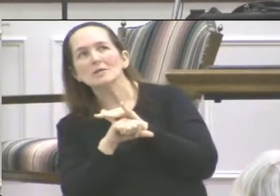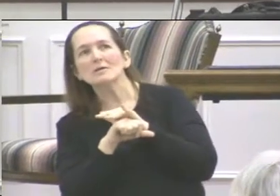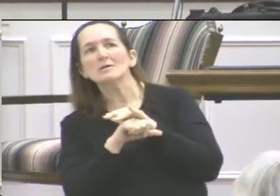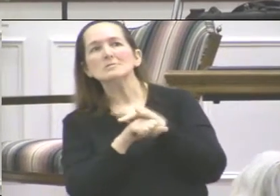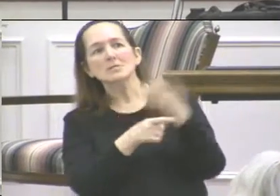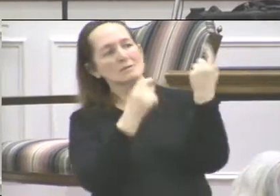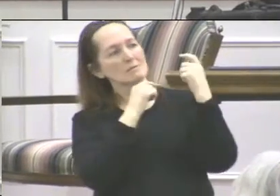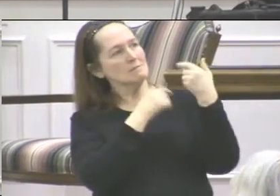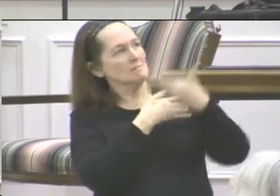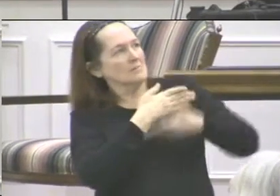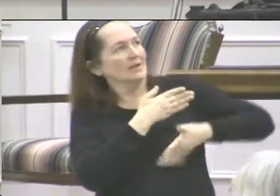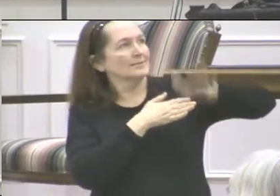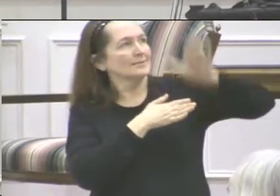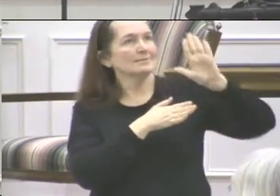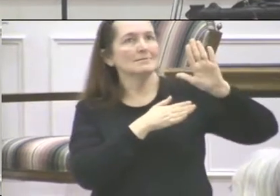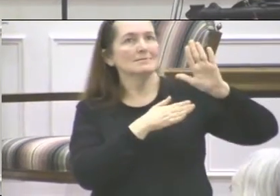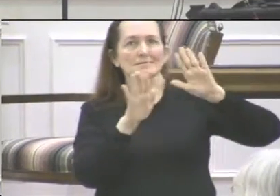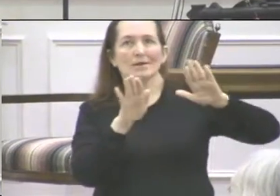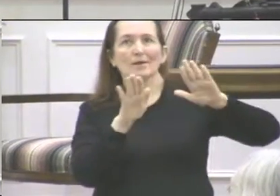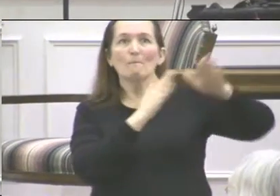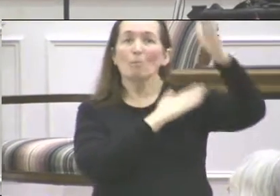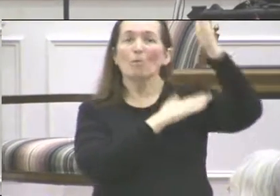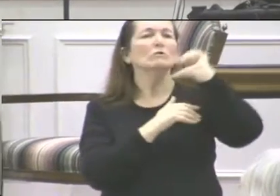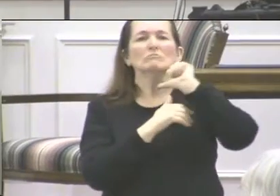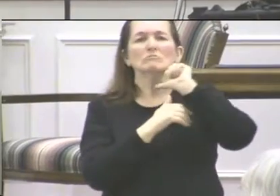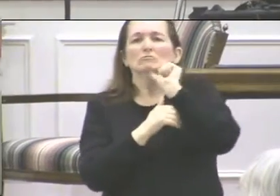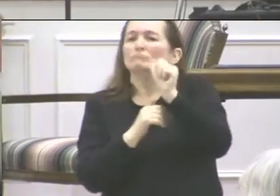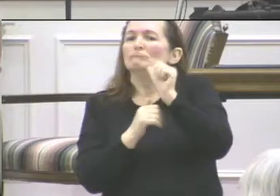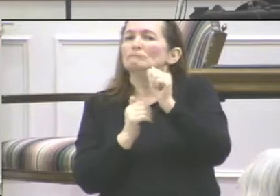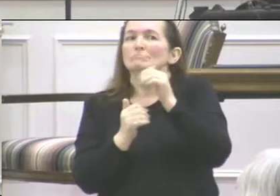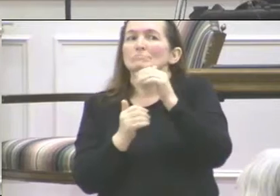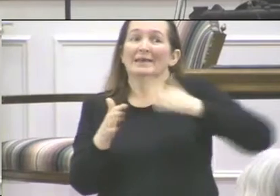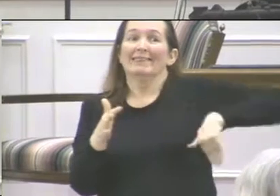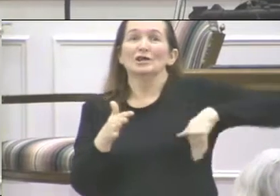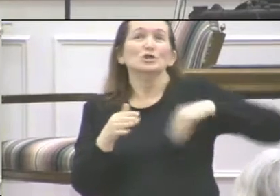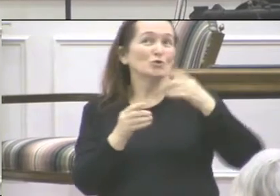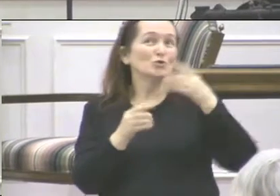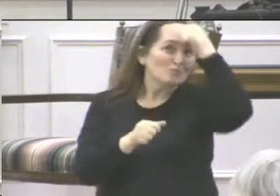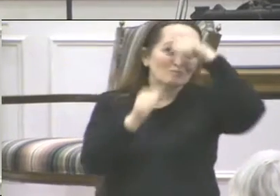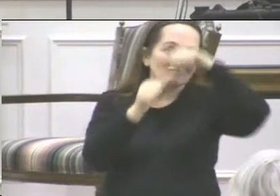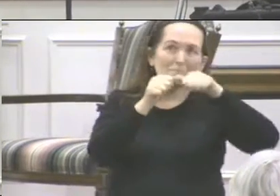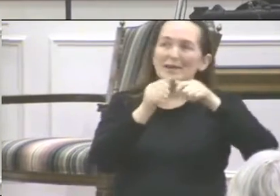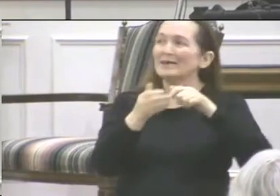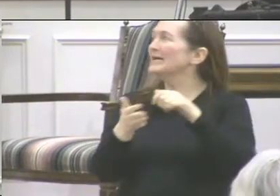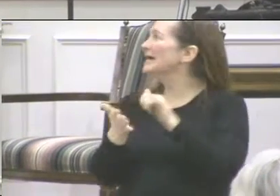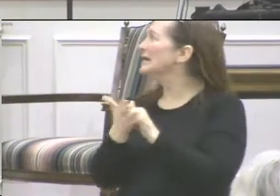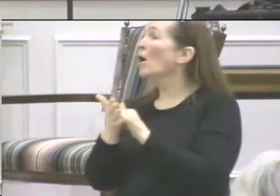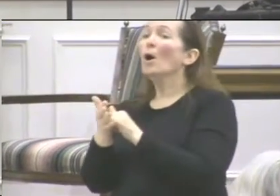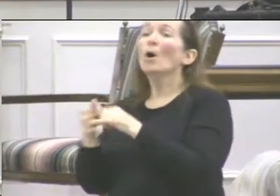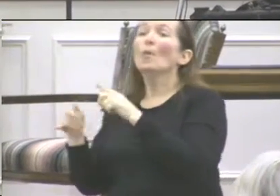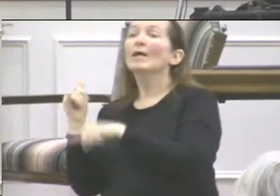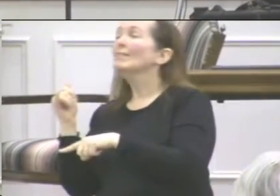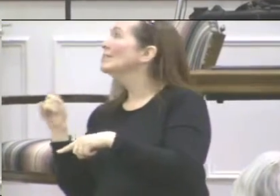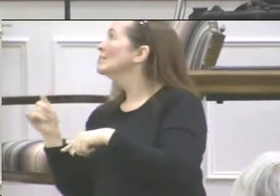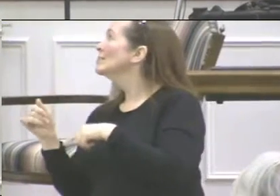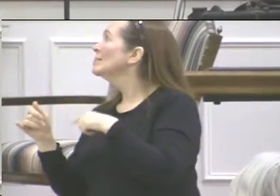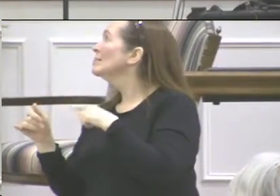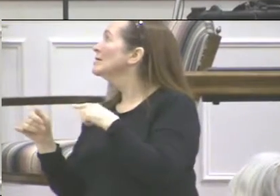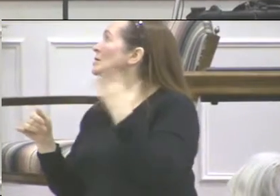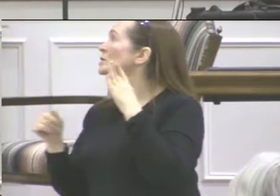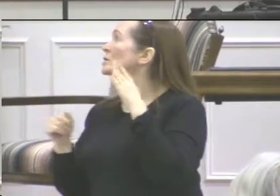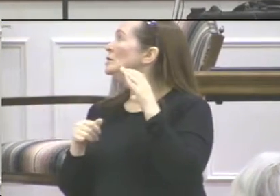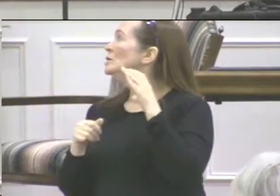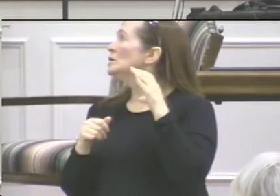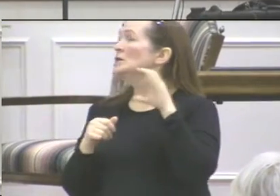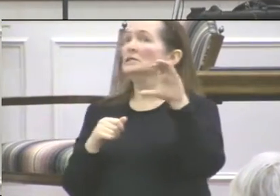Come next Sunday morning. Don't be late. Just be reminded of that. And actually, there was one last thing. Chris Brown alerted me